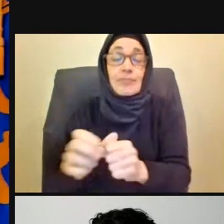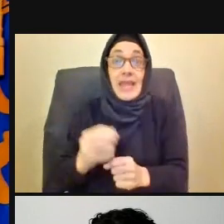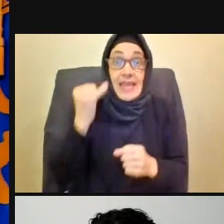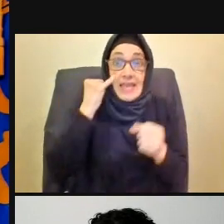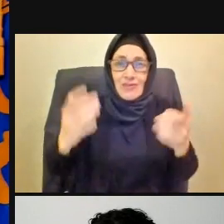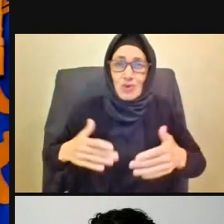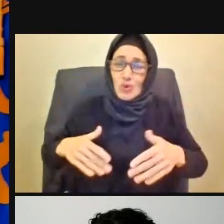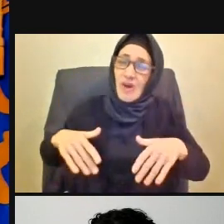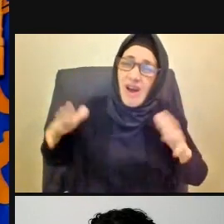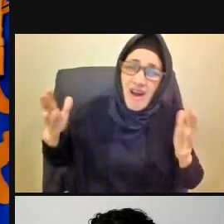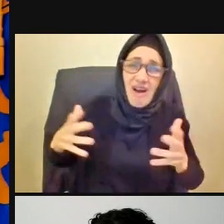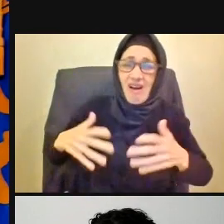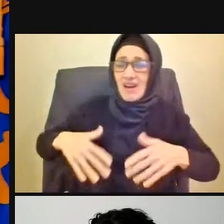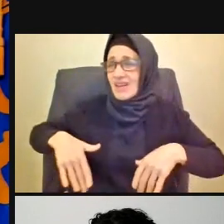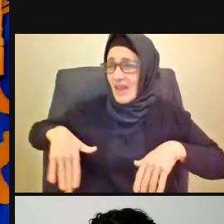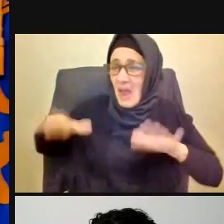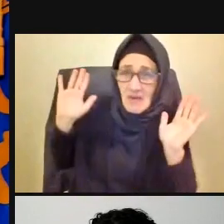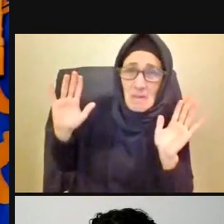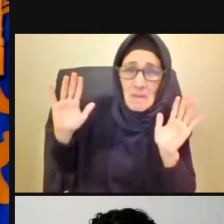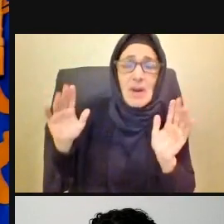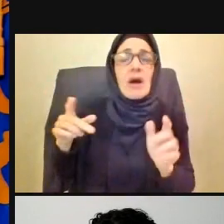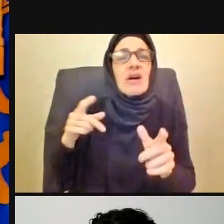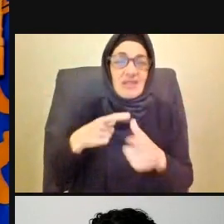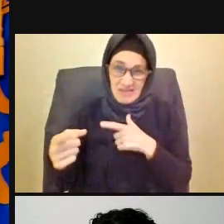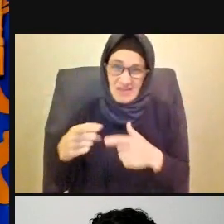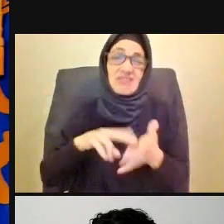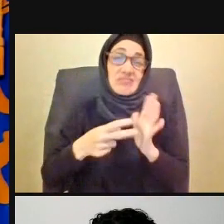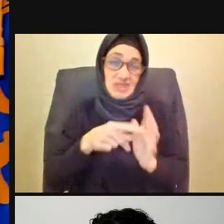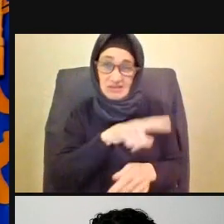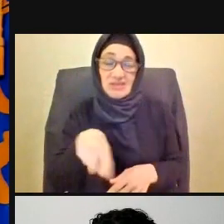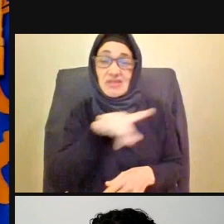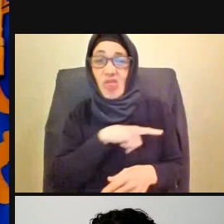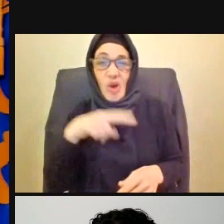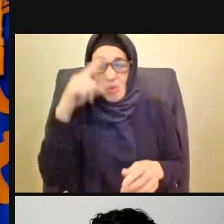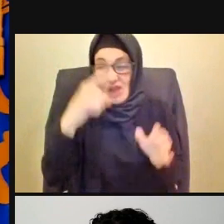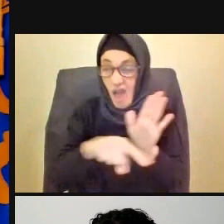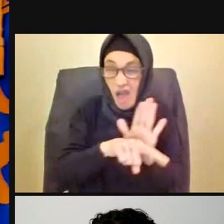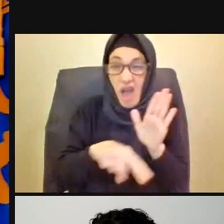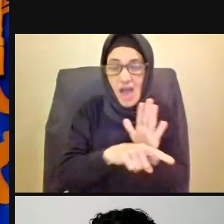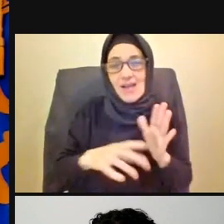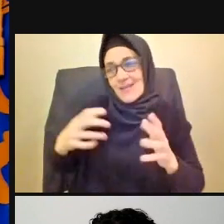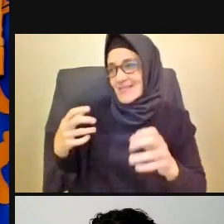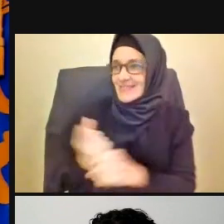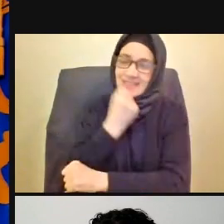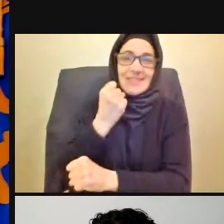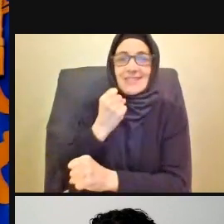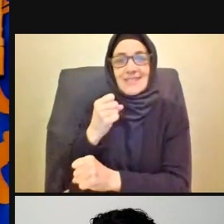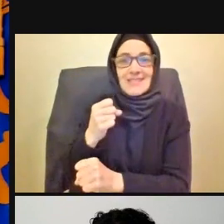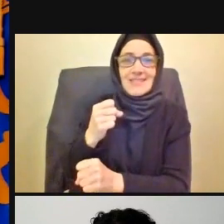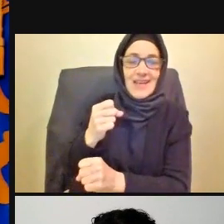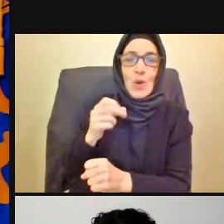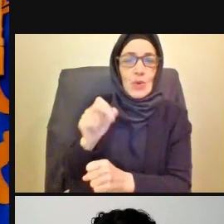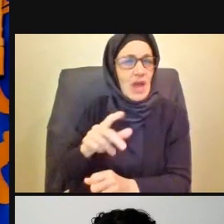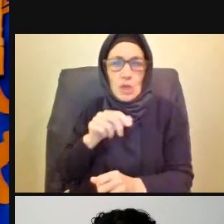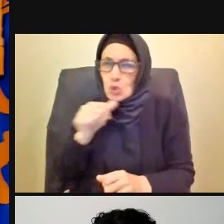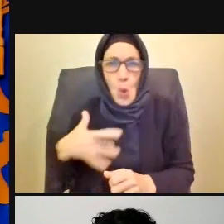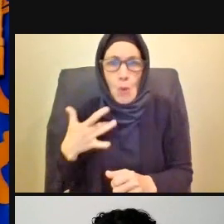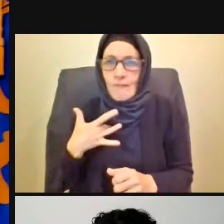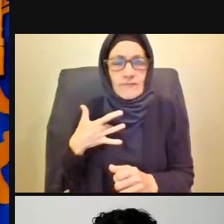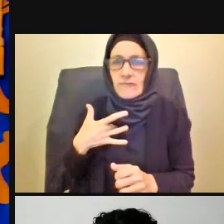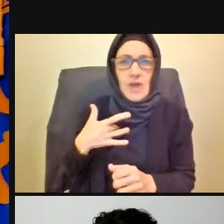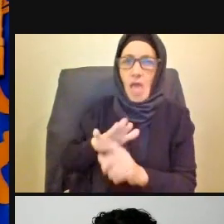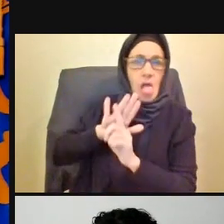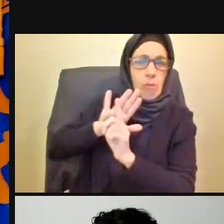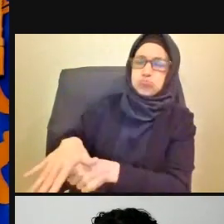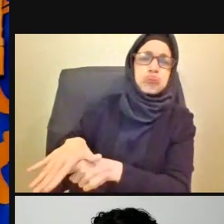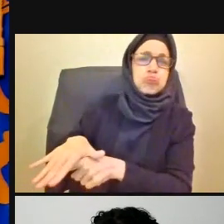right away, you will have, they will have won and you will have been defeated. Don't be defeated. Just keep pushing along, because